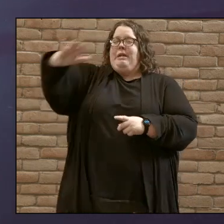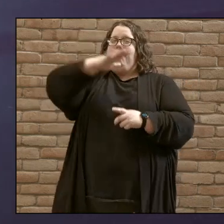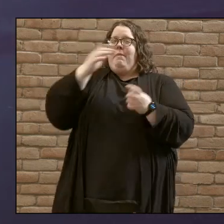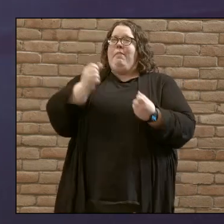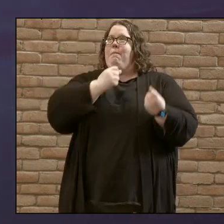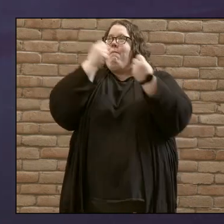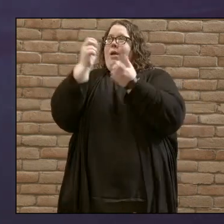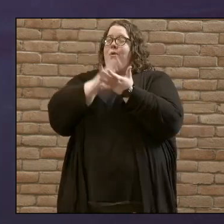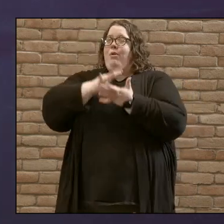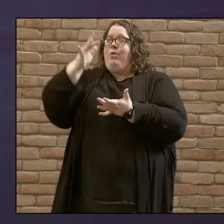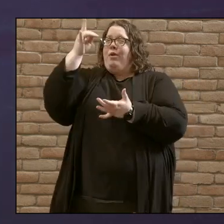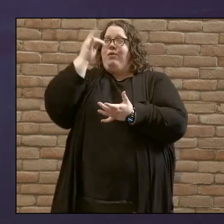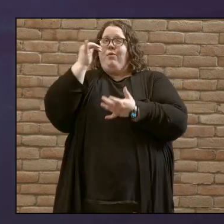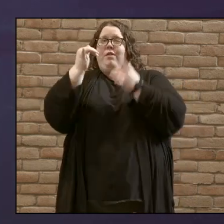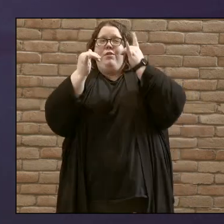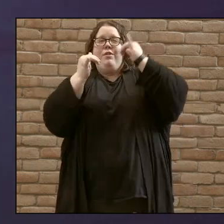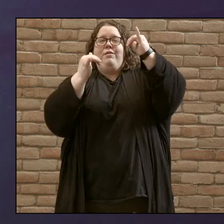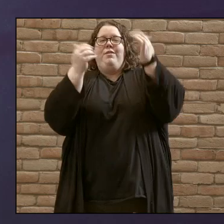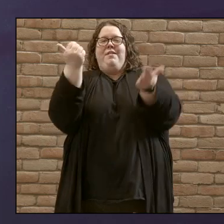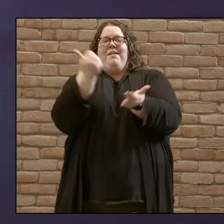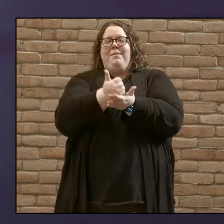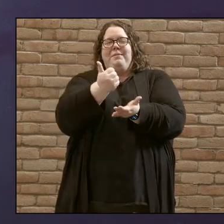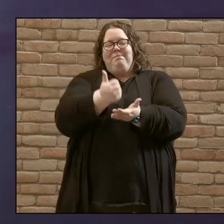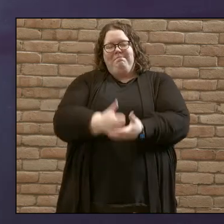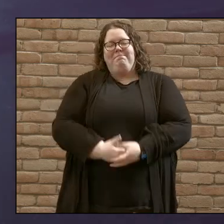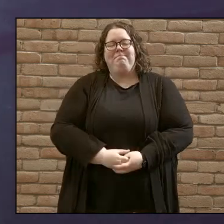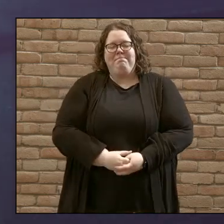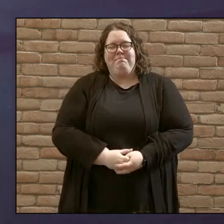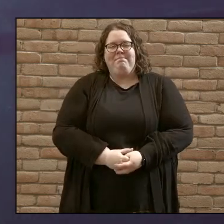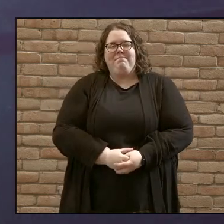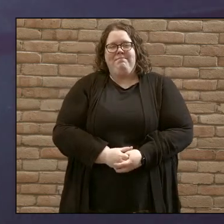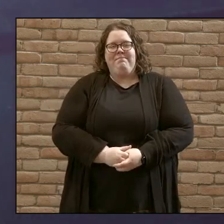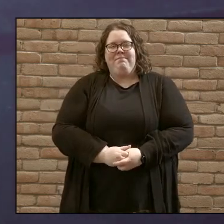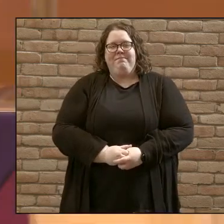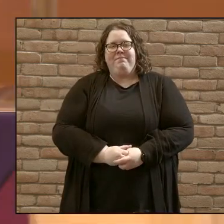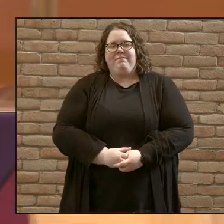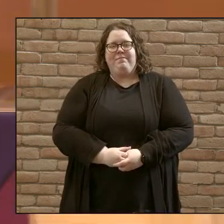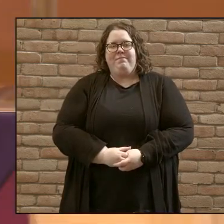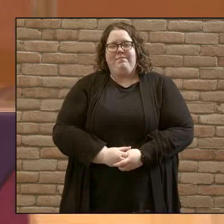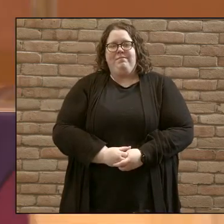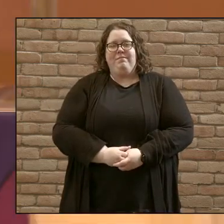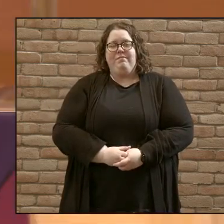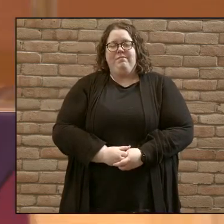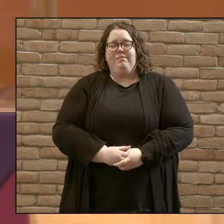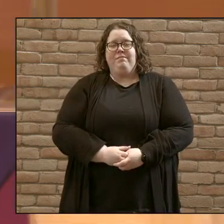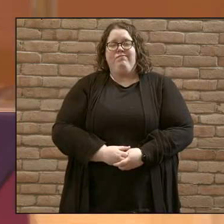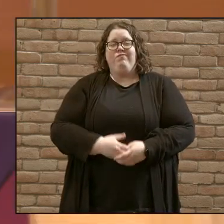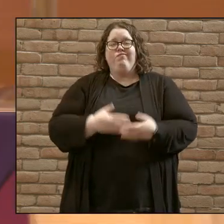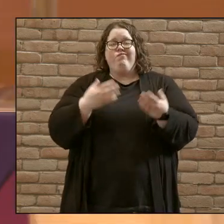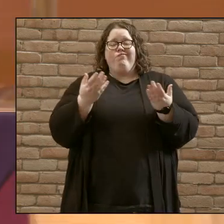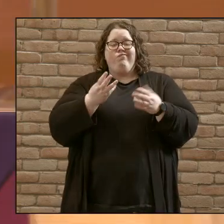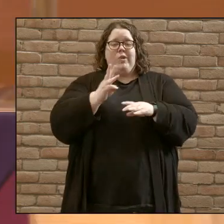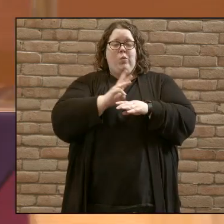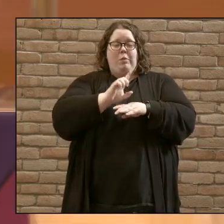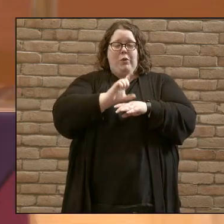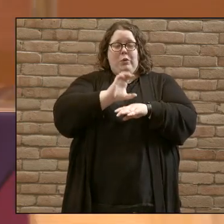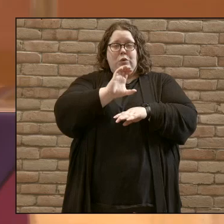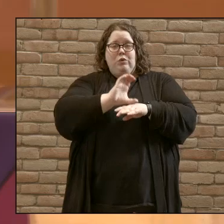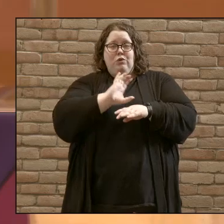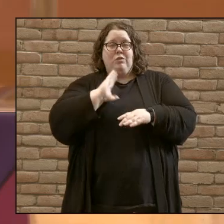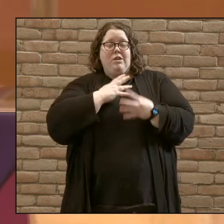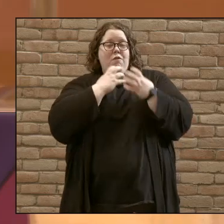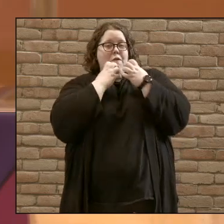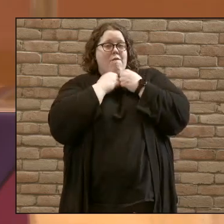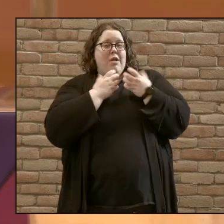and ever. Amen. One of the values that we have at Woodbury Lutheran Church is we value our